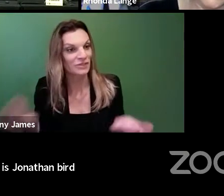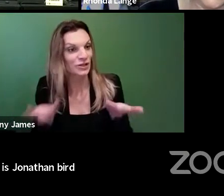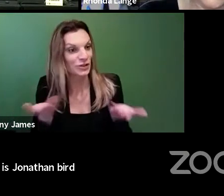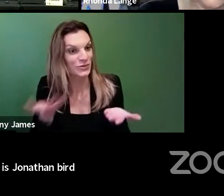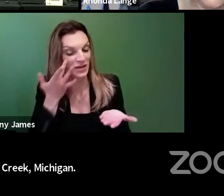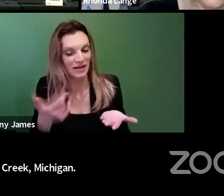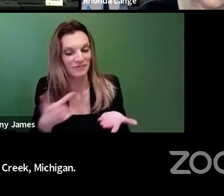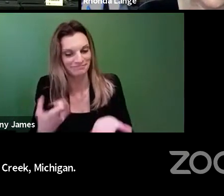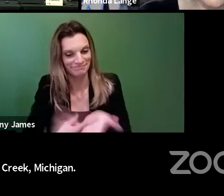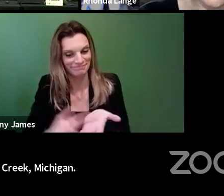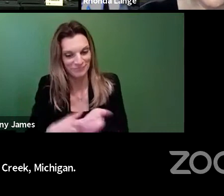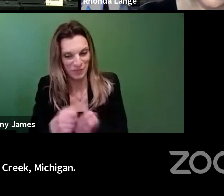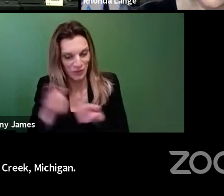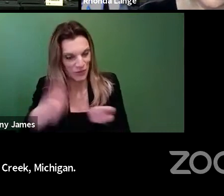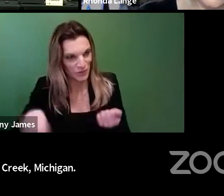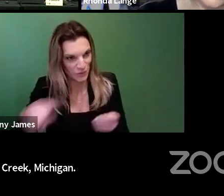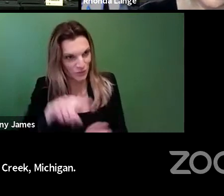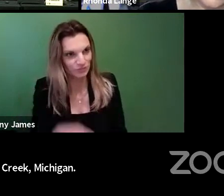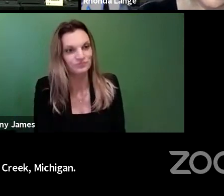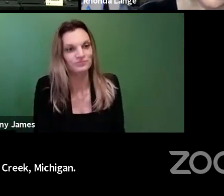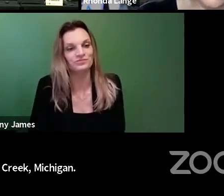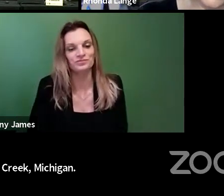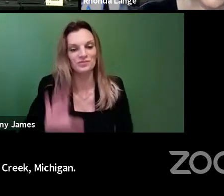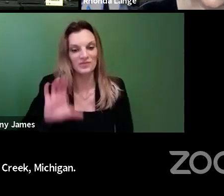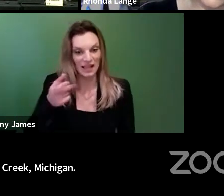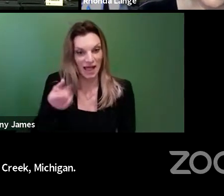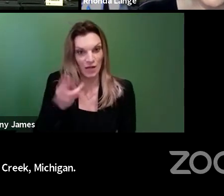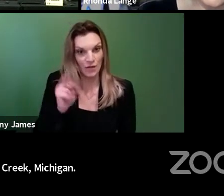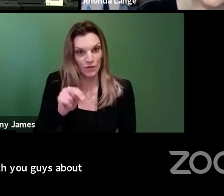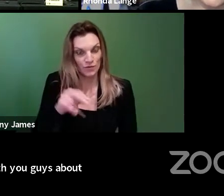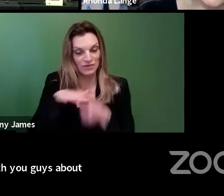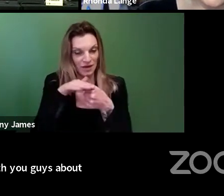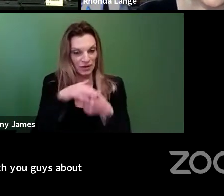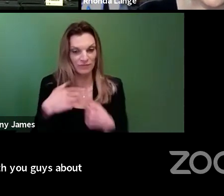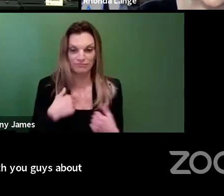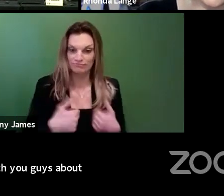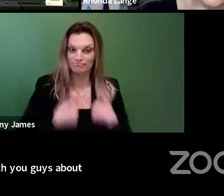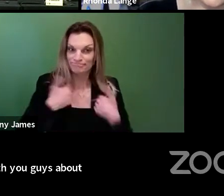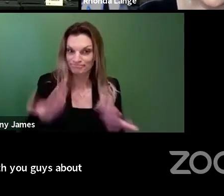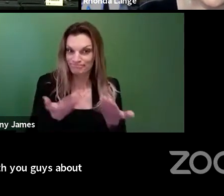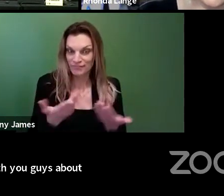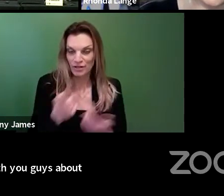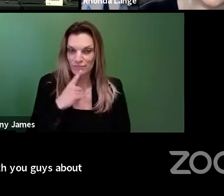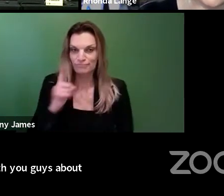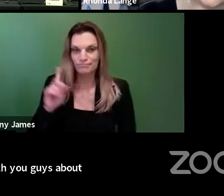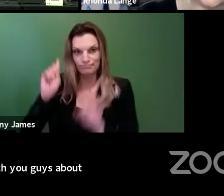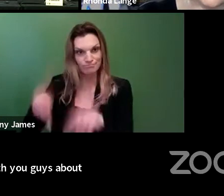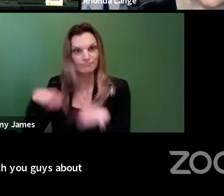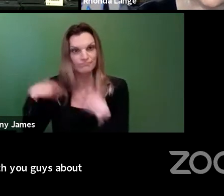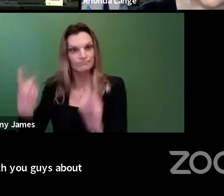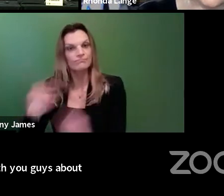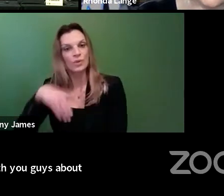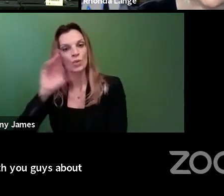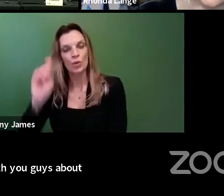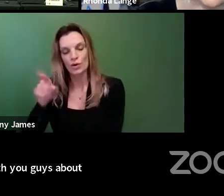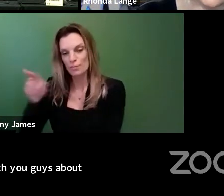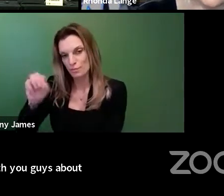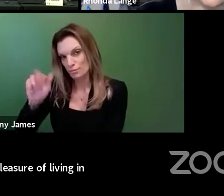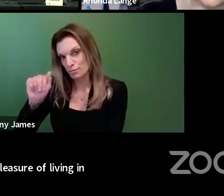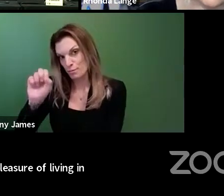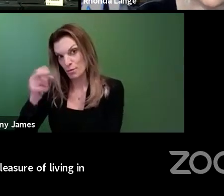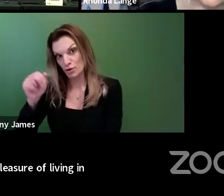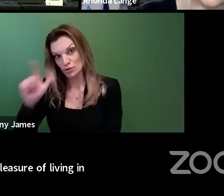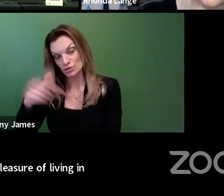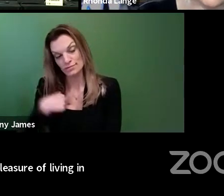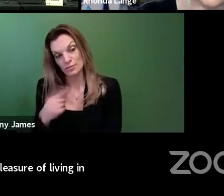talk with you guys about Calhoun County. I've had the pleasure of living in Calhoun County my entire life, having grown up in Marshall and currently a